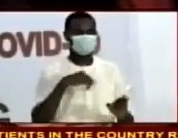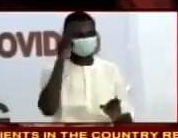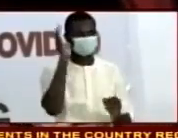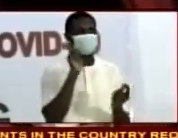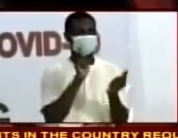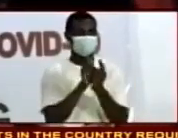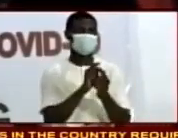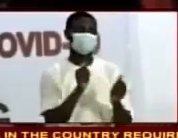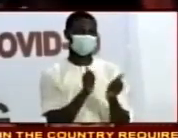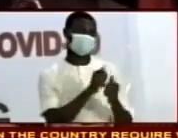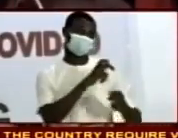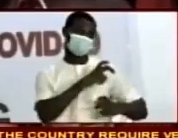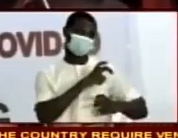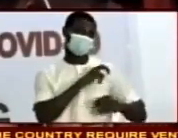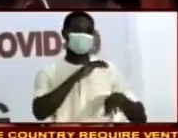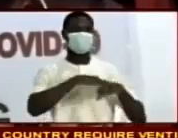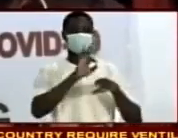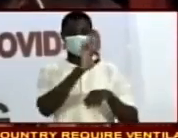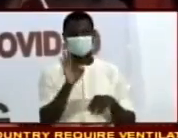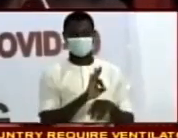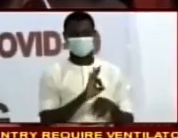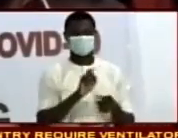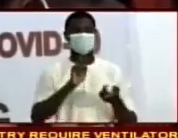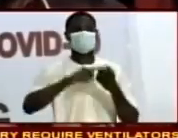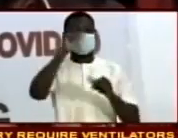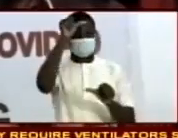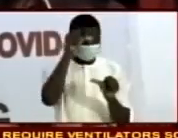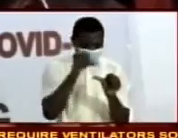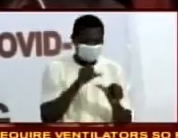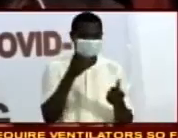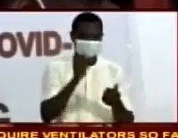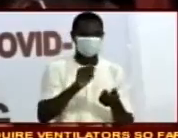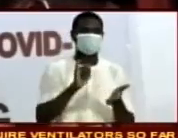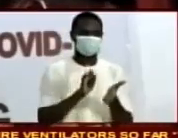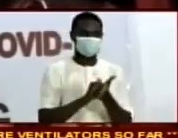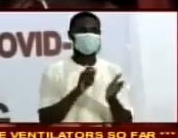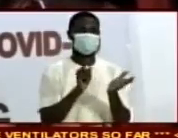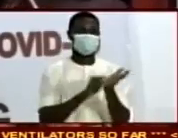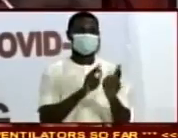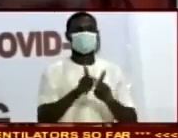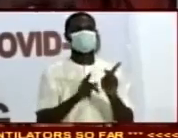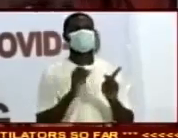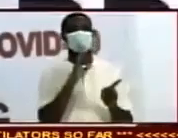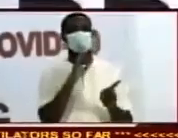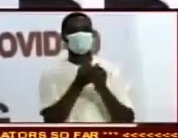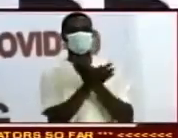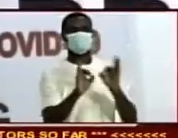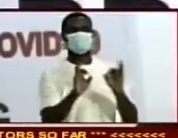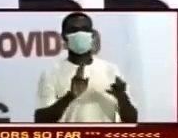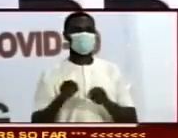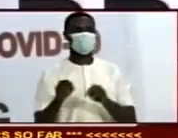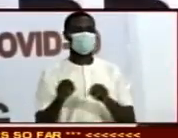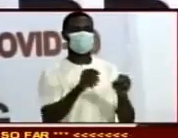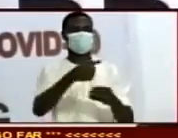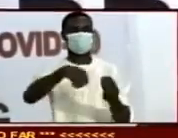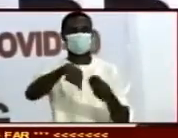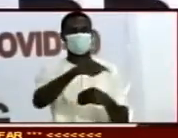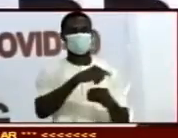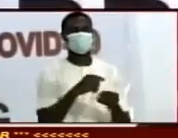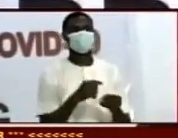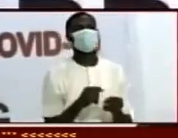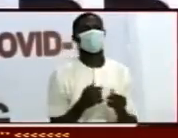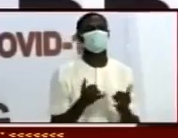clear people on essential duties are exempted from the curfew. For the gentleman who lost his,